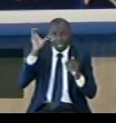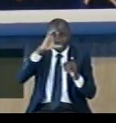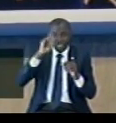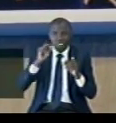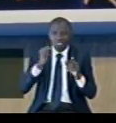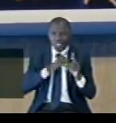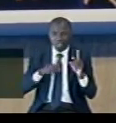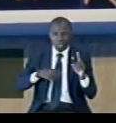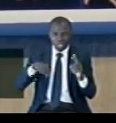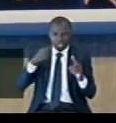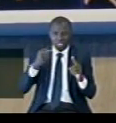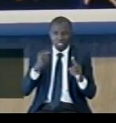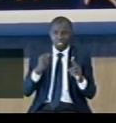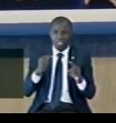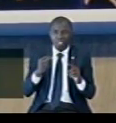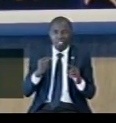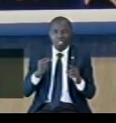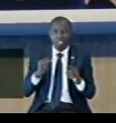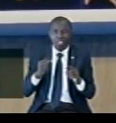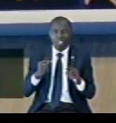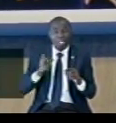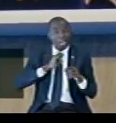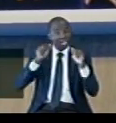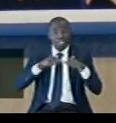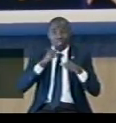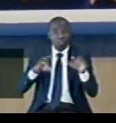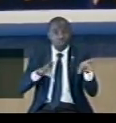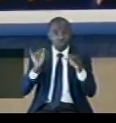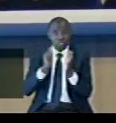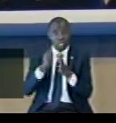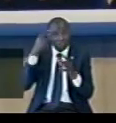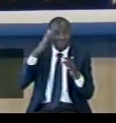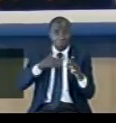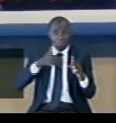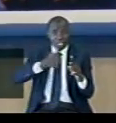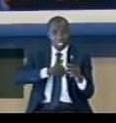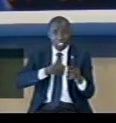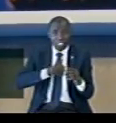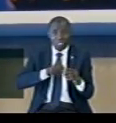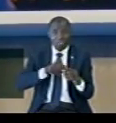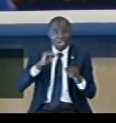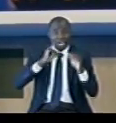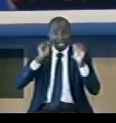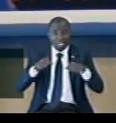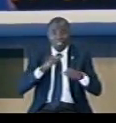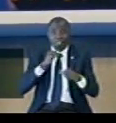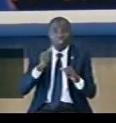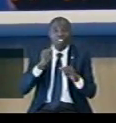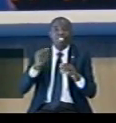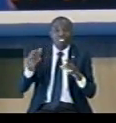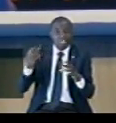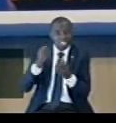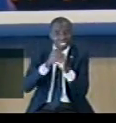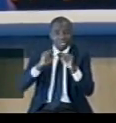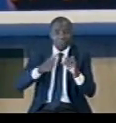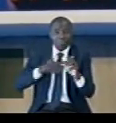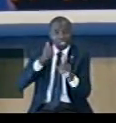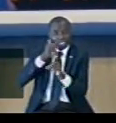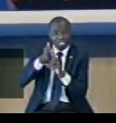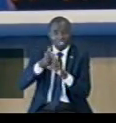say, I can't do that for myself. I can't save myself. I can't